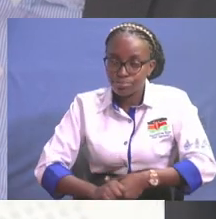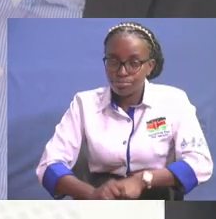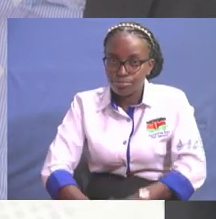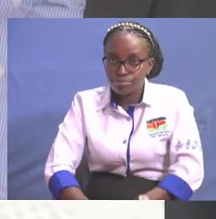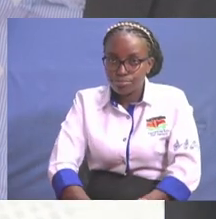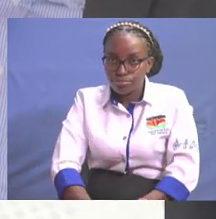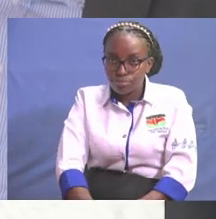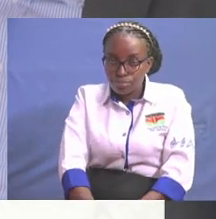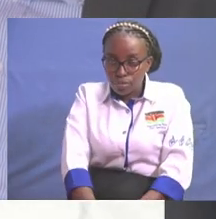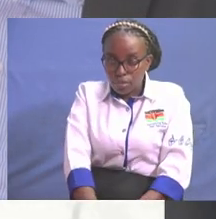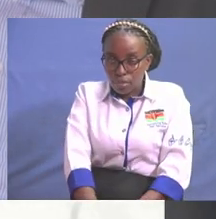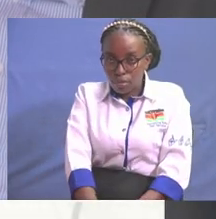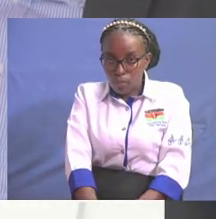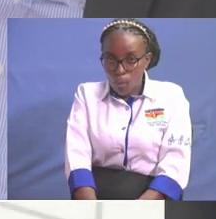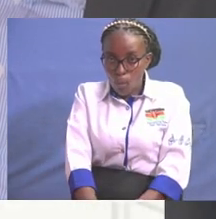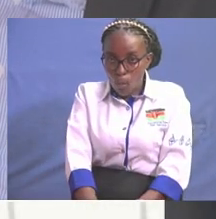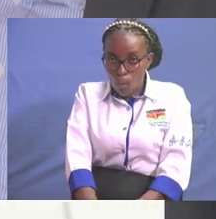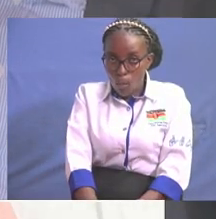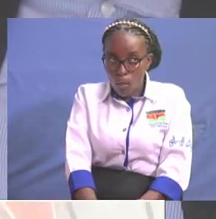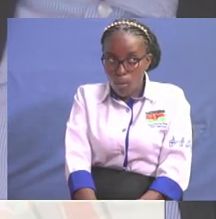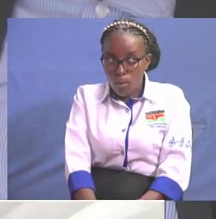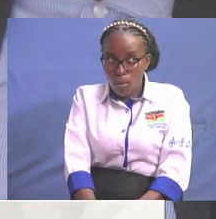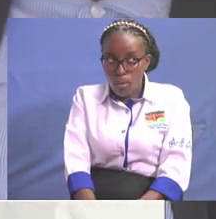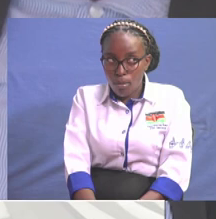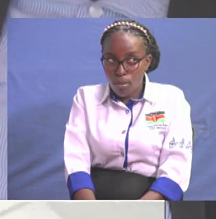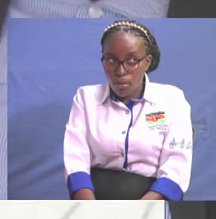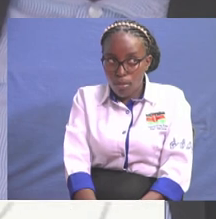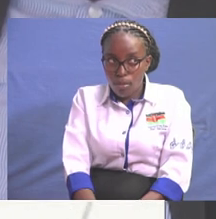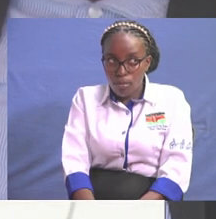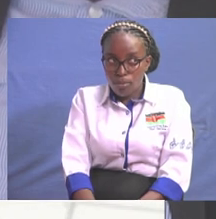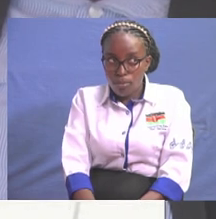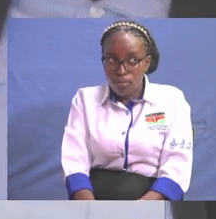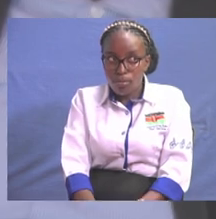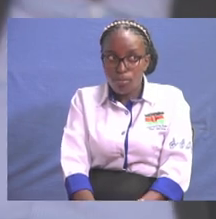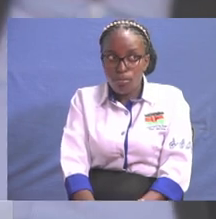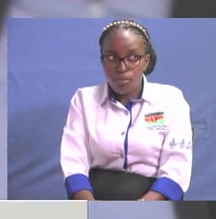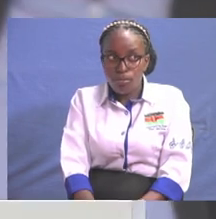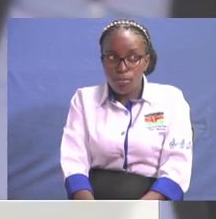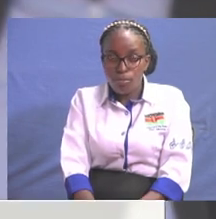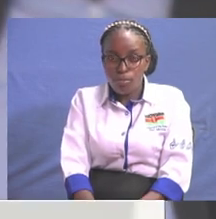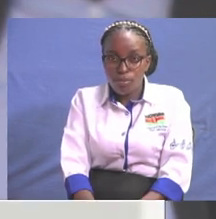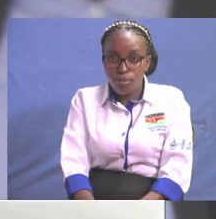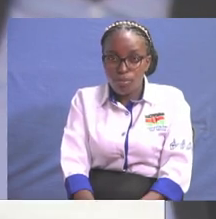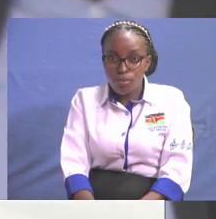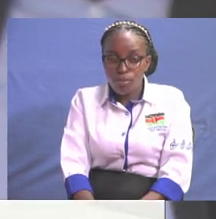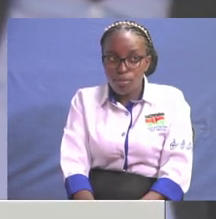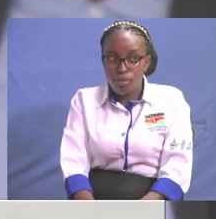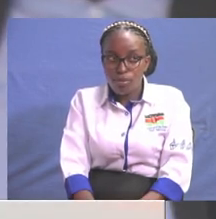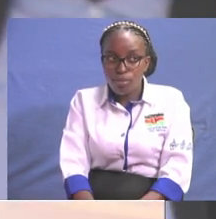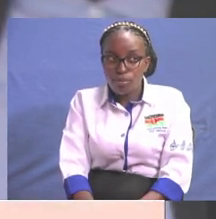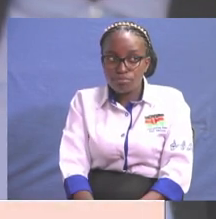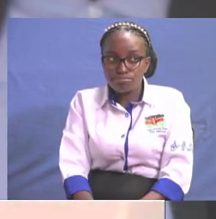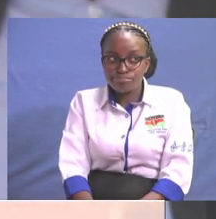Embattled Deputy President Rigathi Gachagua has now pinned his faith on the judiciary to fairly prosecute his impeachment